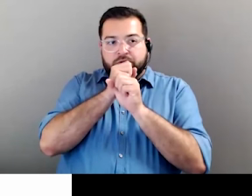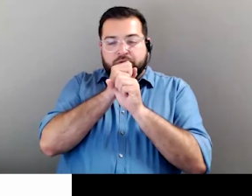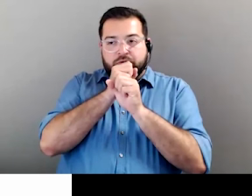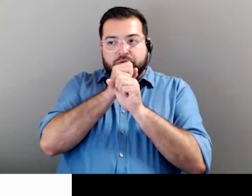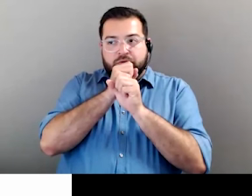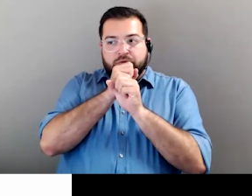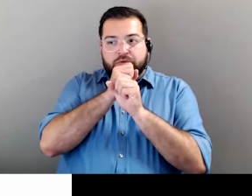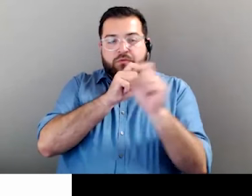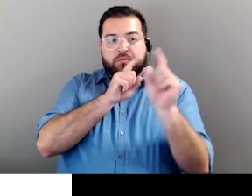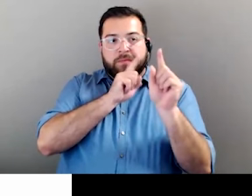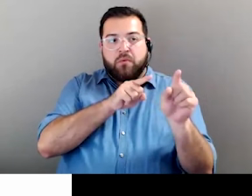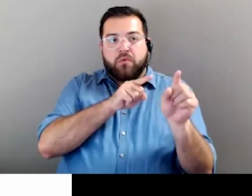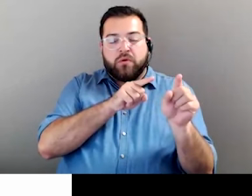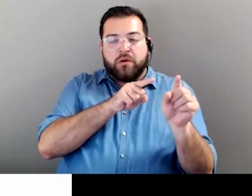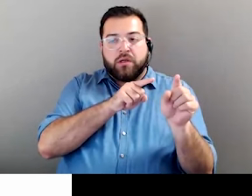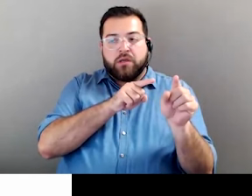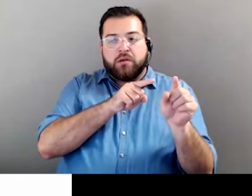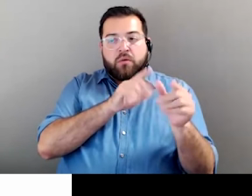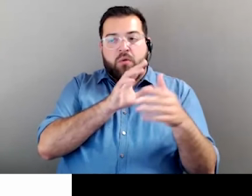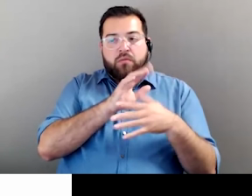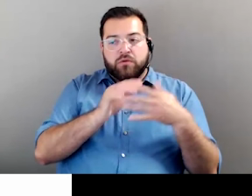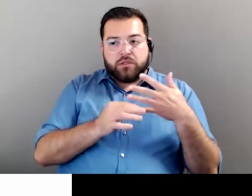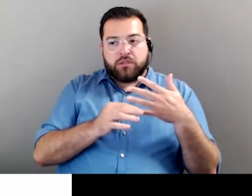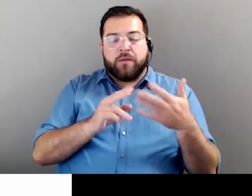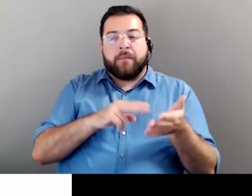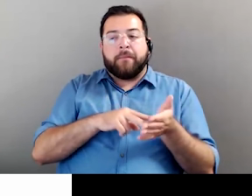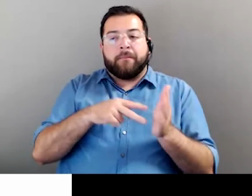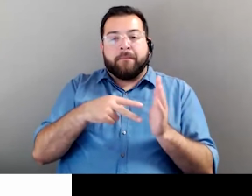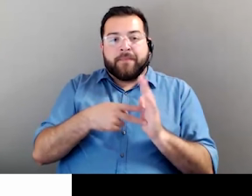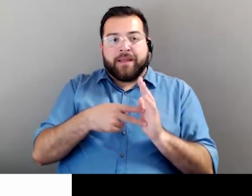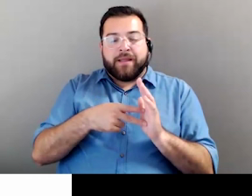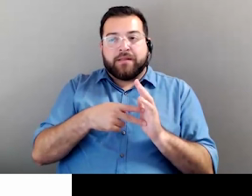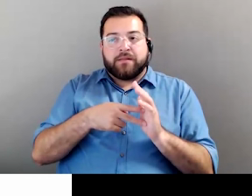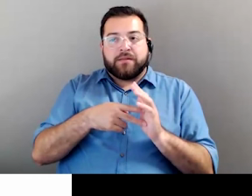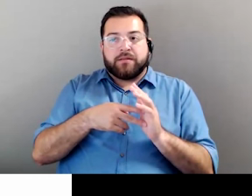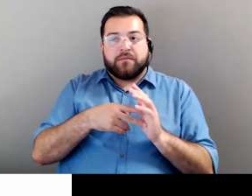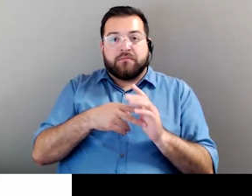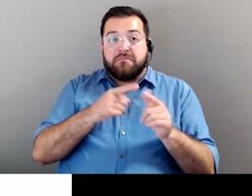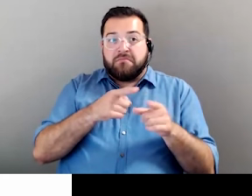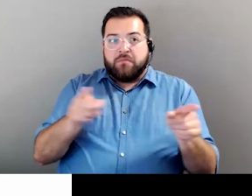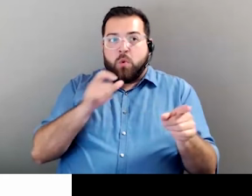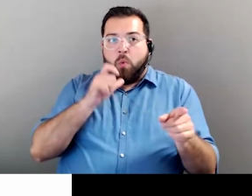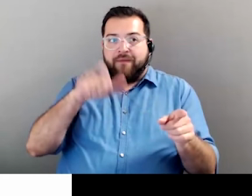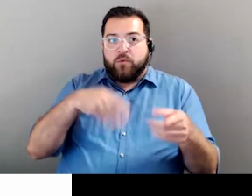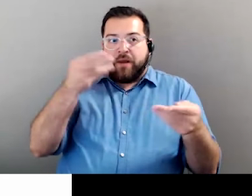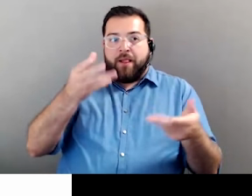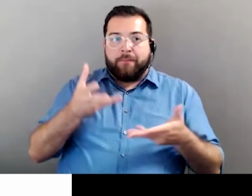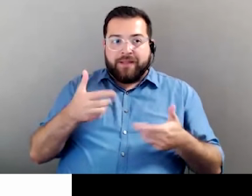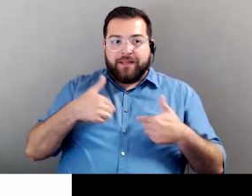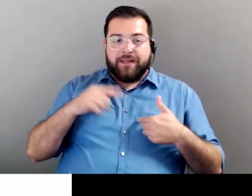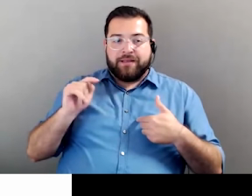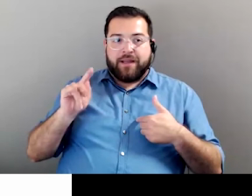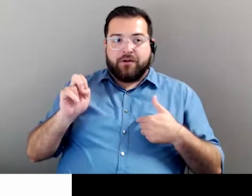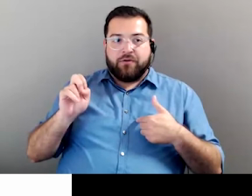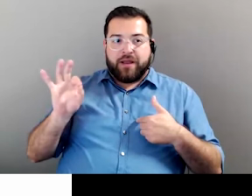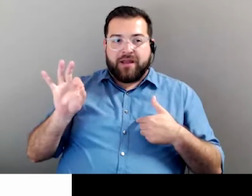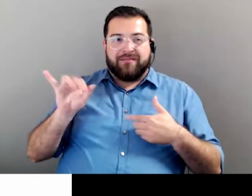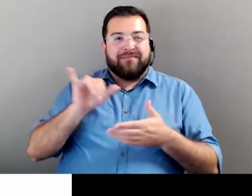Confidential reporting options. So that means that they don't have to tell me. And it's just,